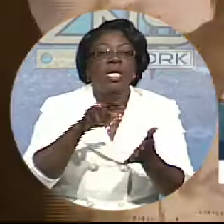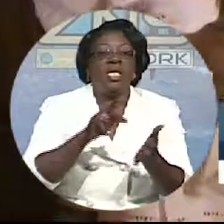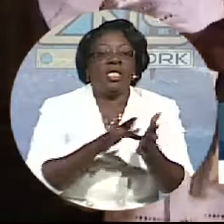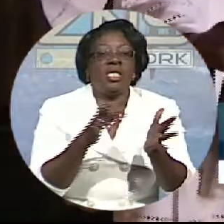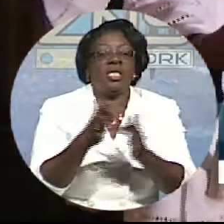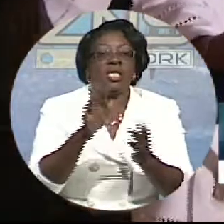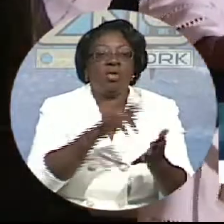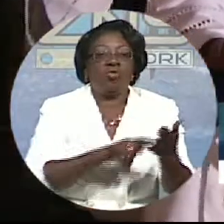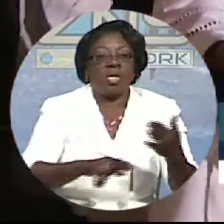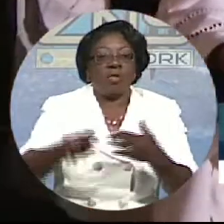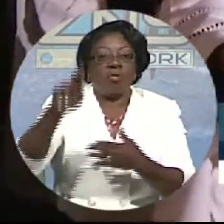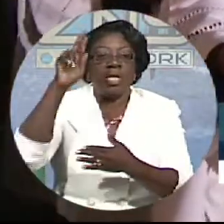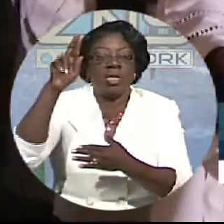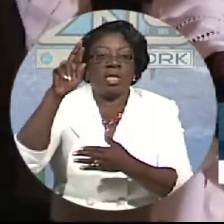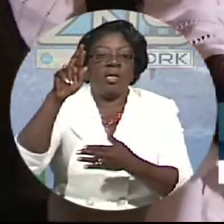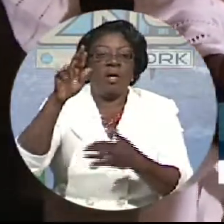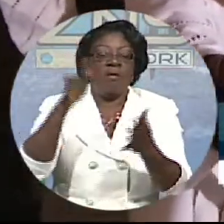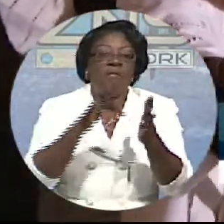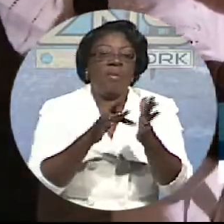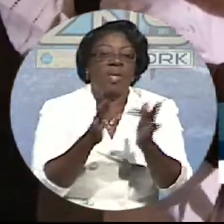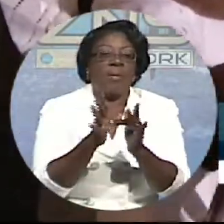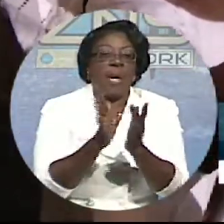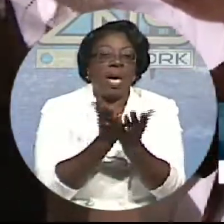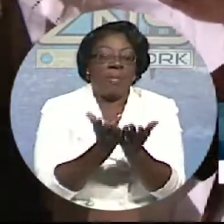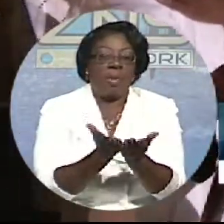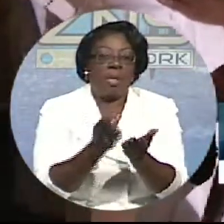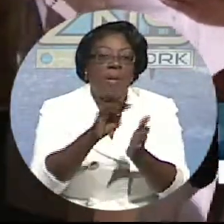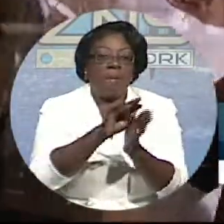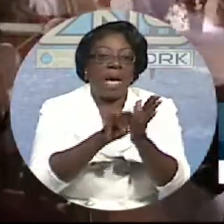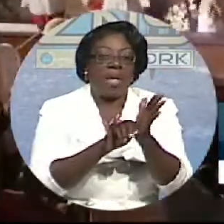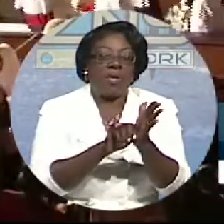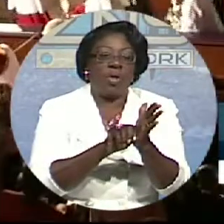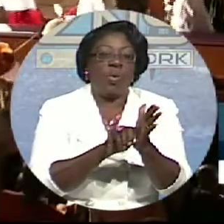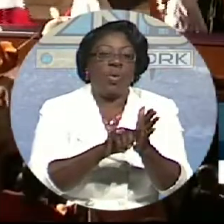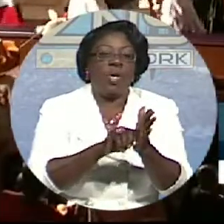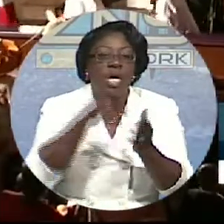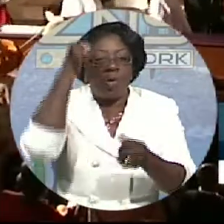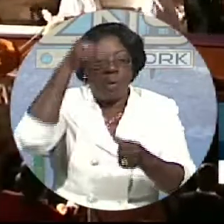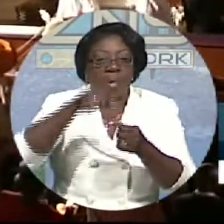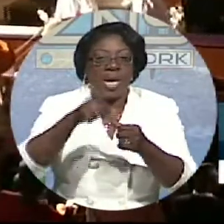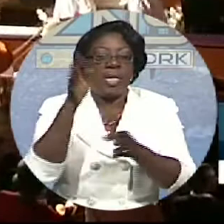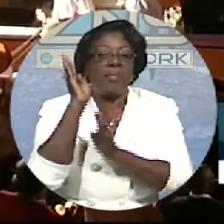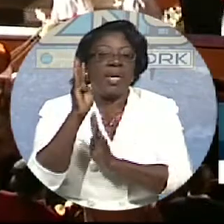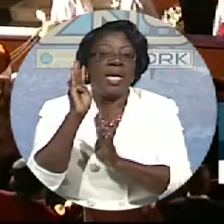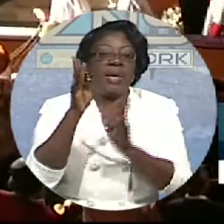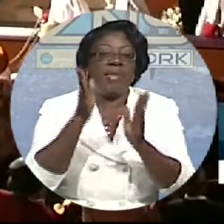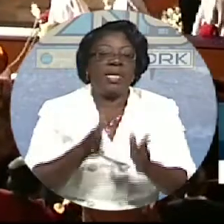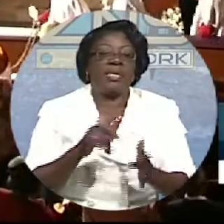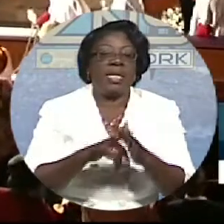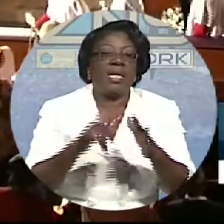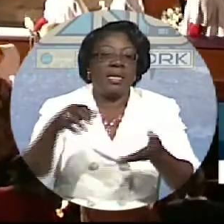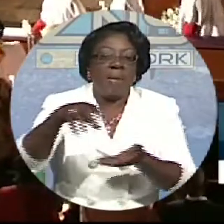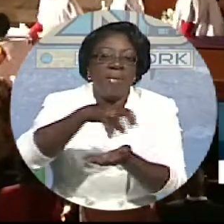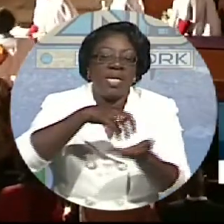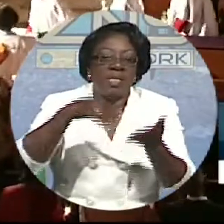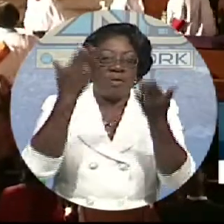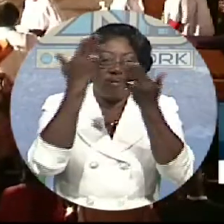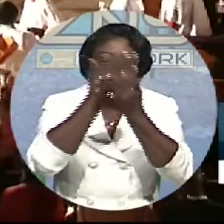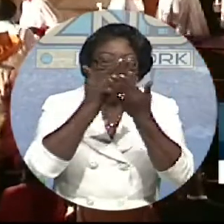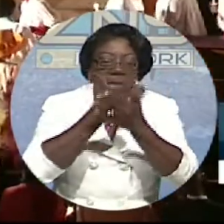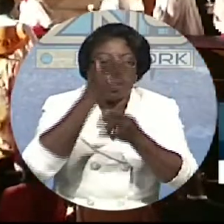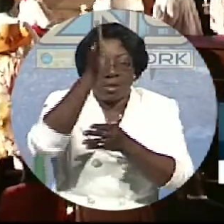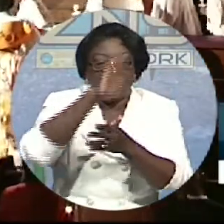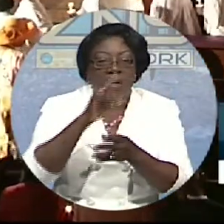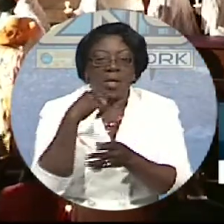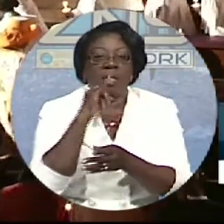resurrection. From the book of Matthew chapters 27 and 28, he reminded Bahamians that in the midst of darkness, God is always in